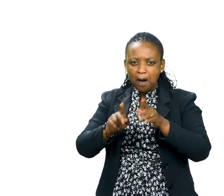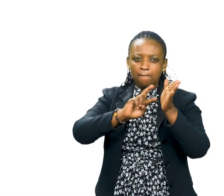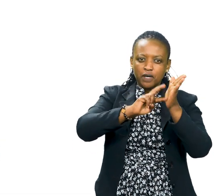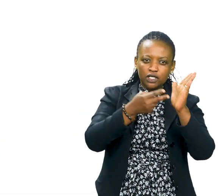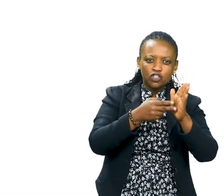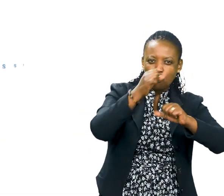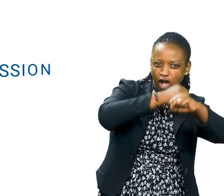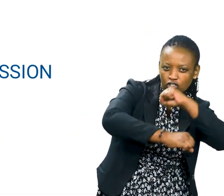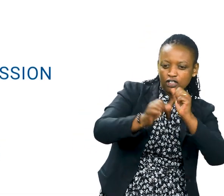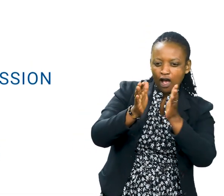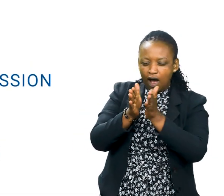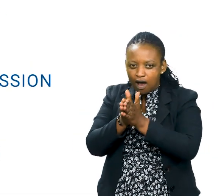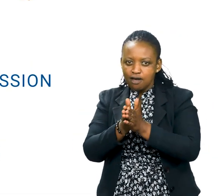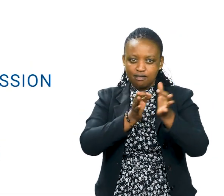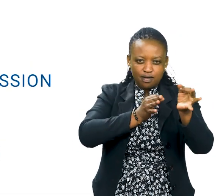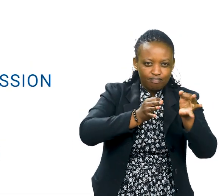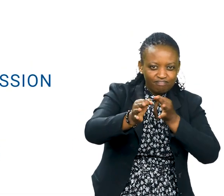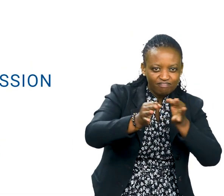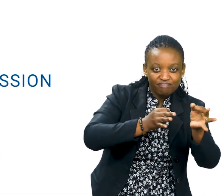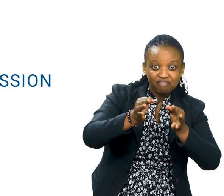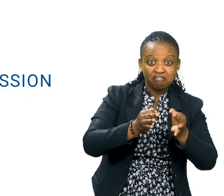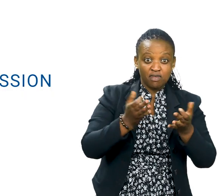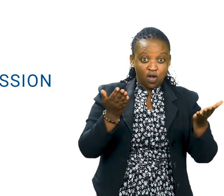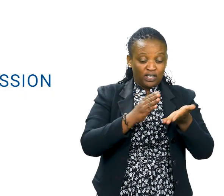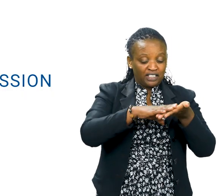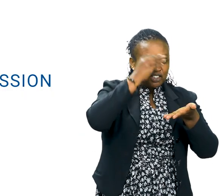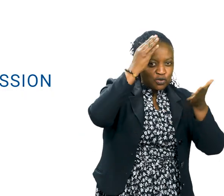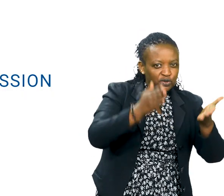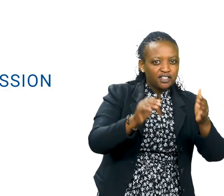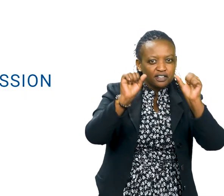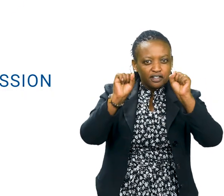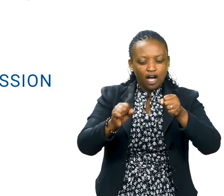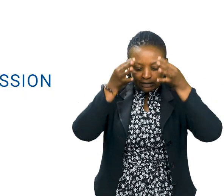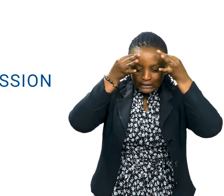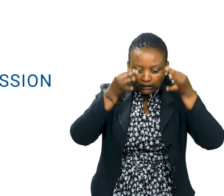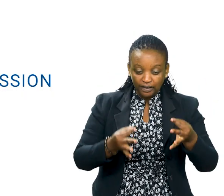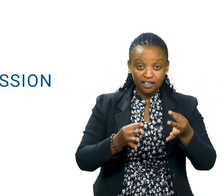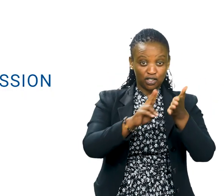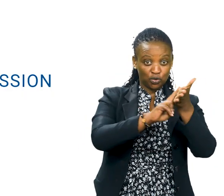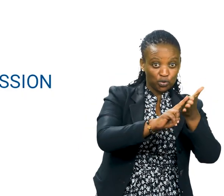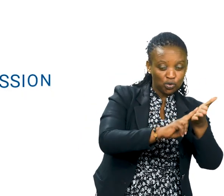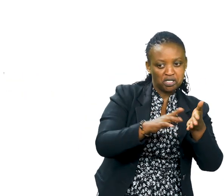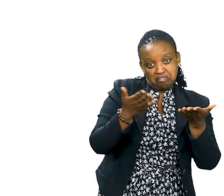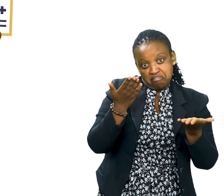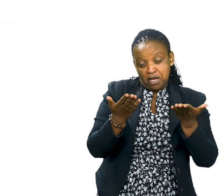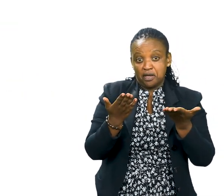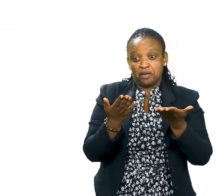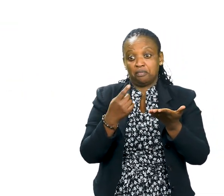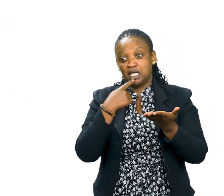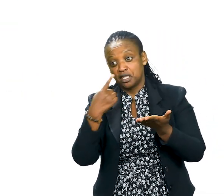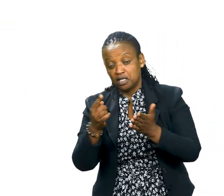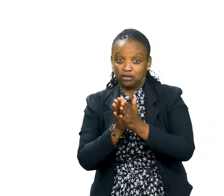multiple means of action and expression, whereby a student can decide to use